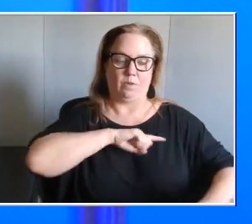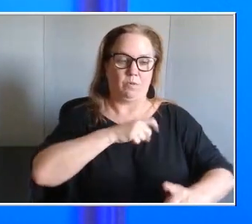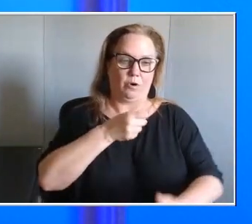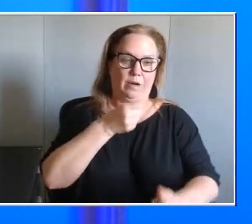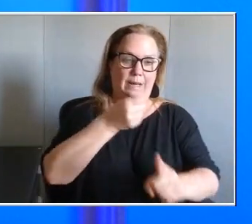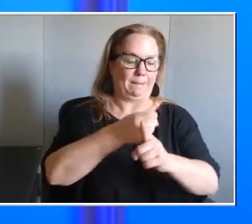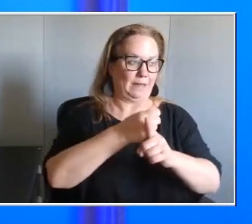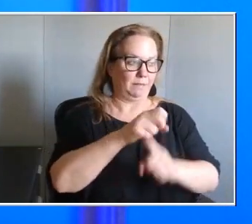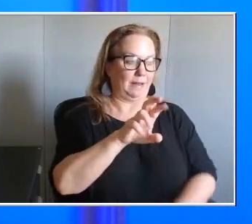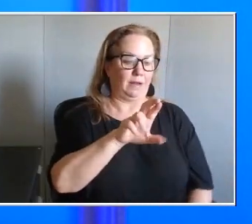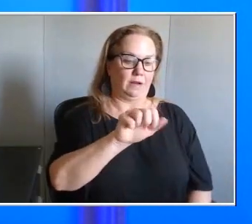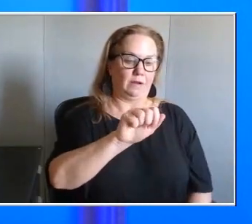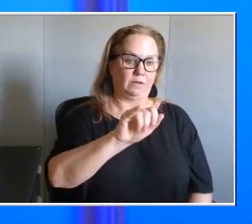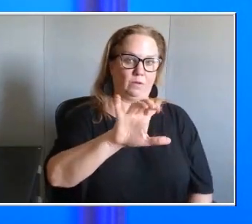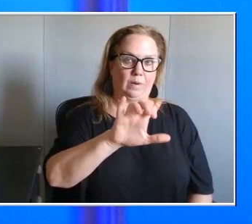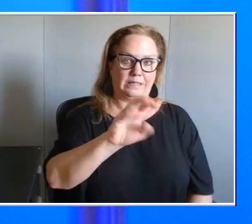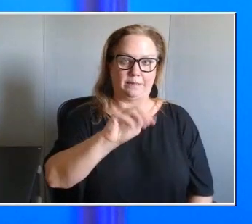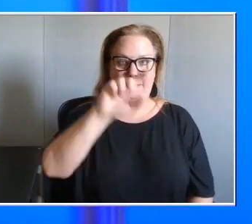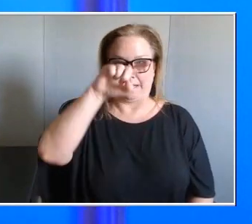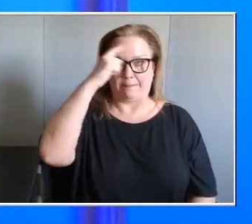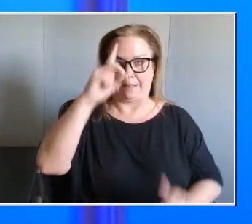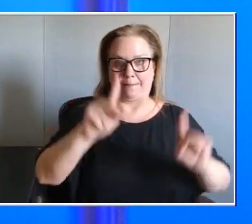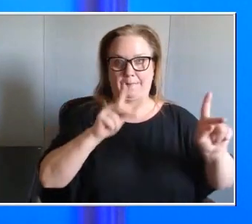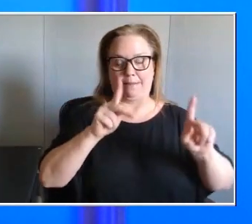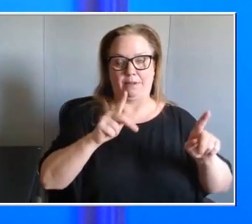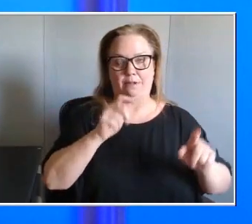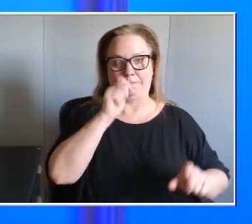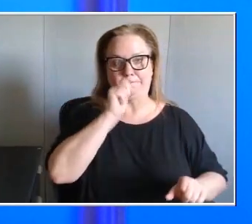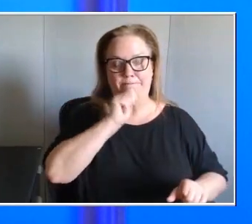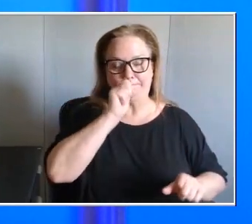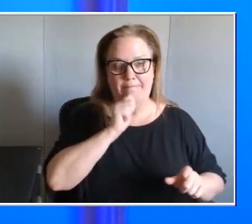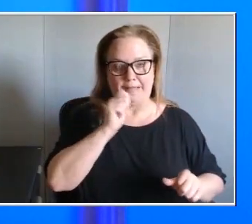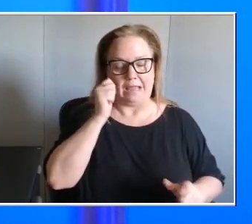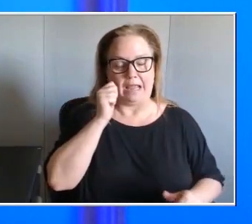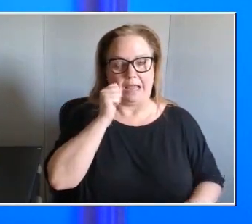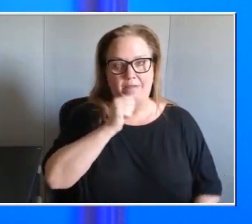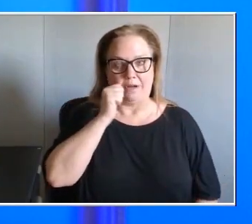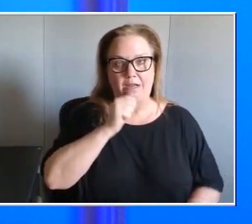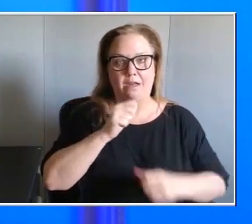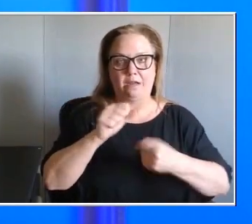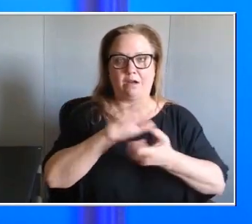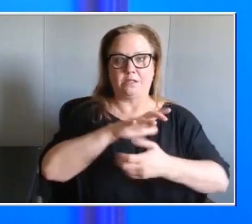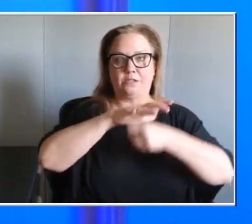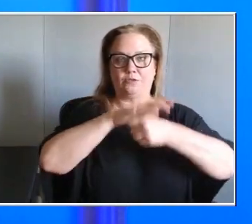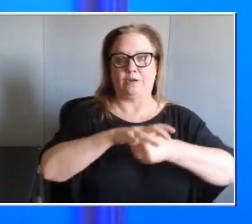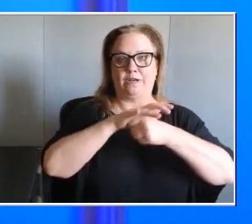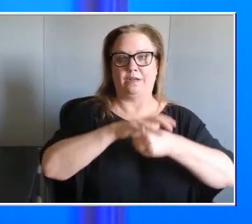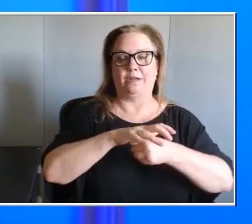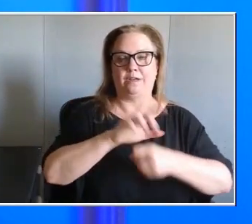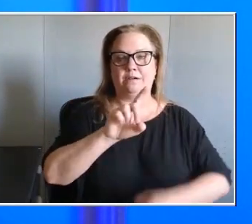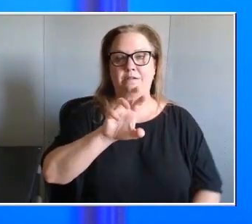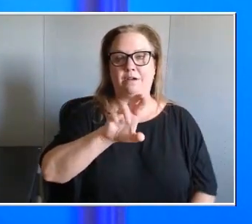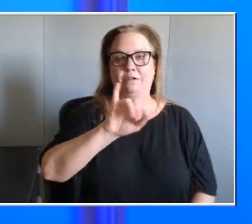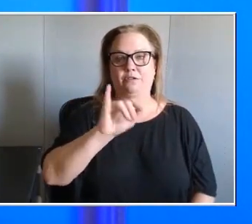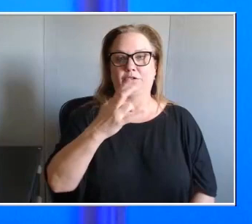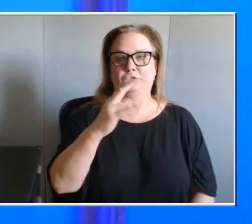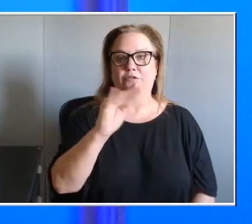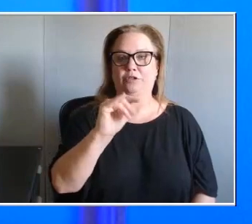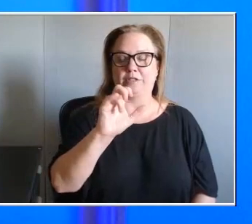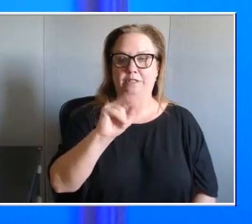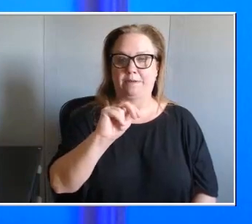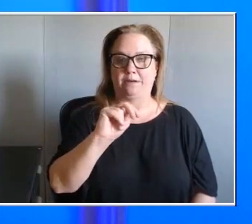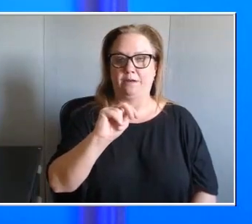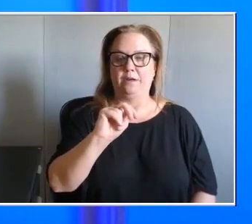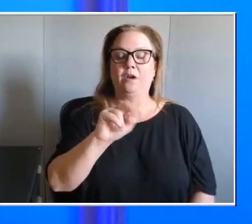this racism, and black people deal with this every day, and so it causes stress. My friend Dr. Tracy Johnson likes to talk about weathering. When we talk